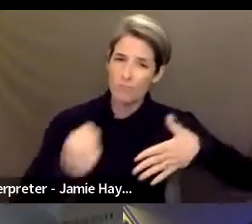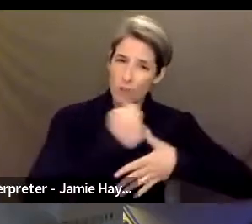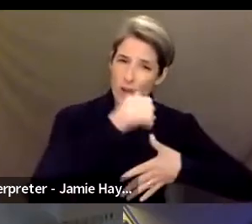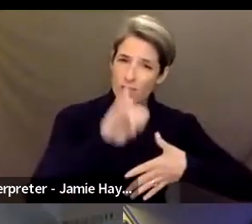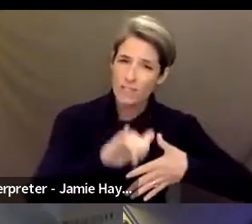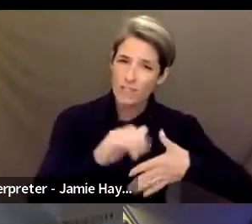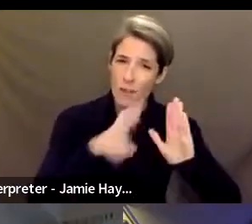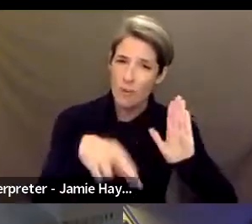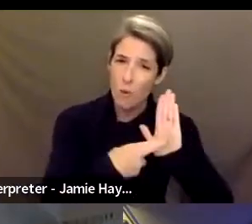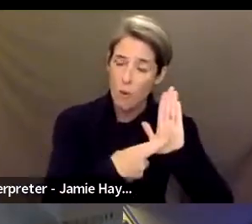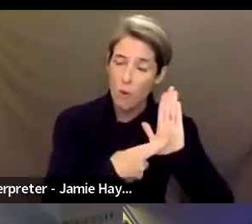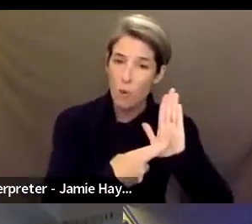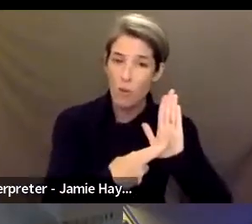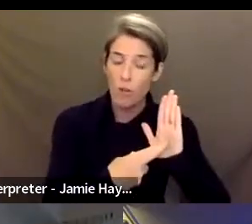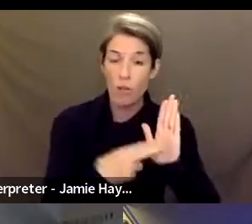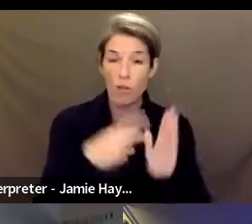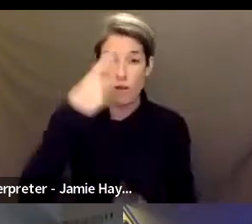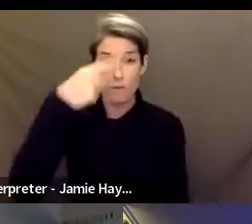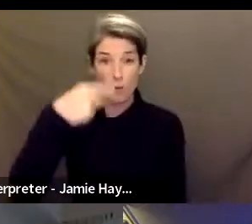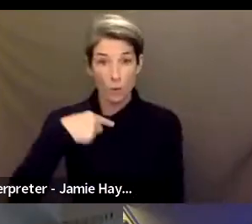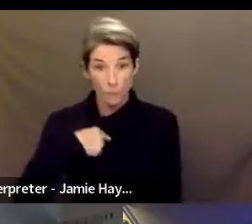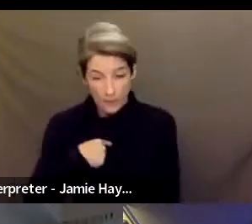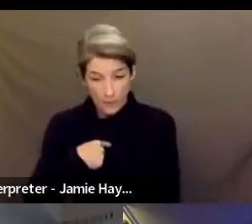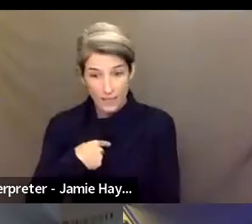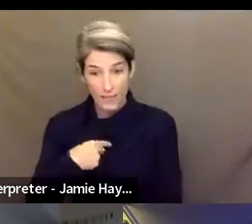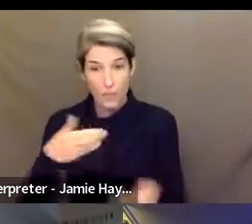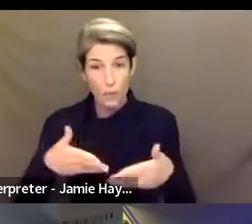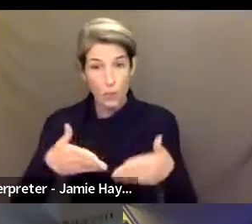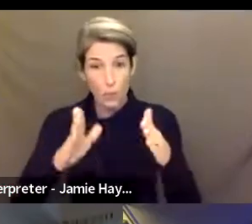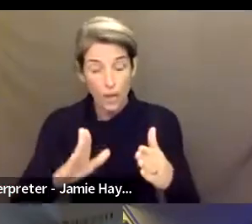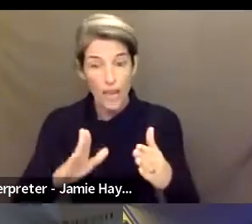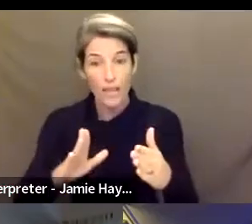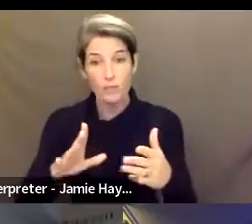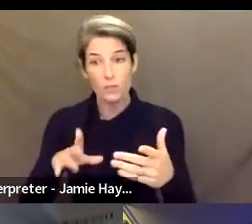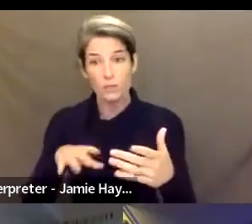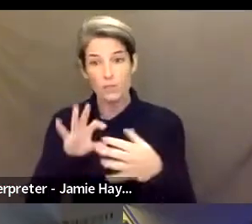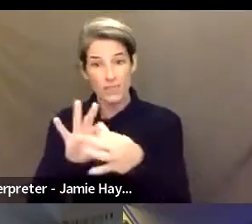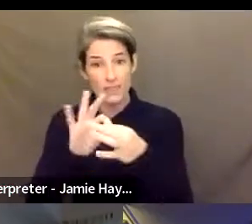I think the way to connect with actual artists is to find a champion